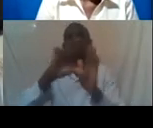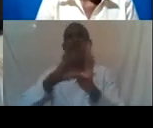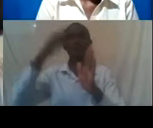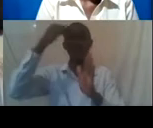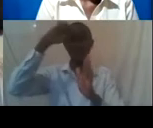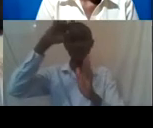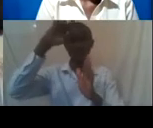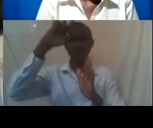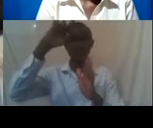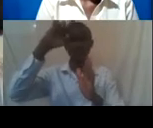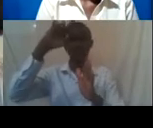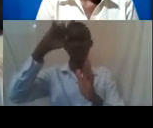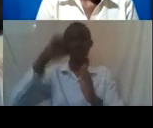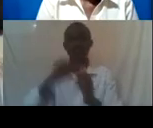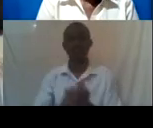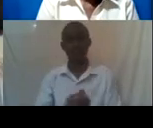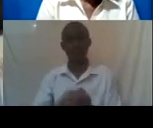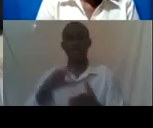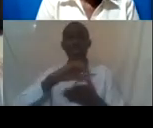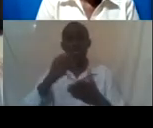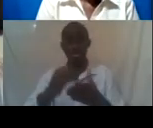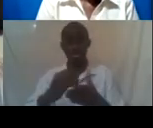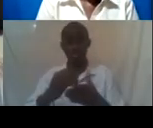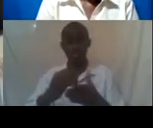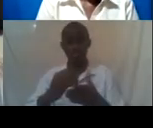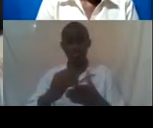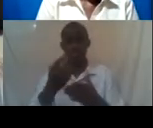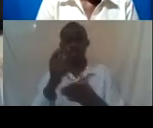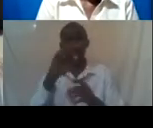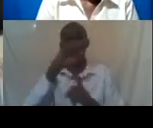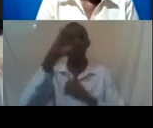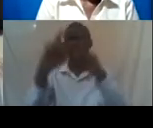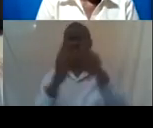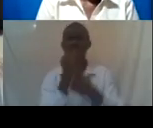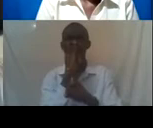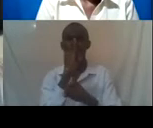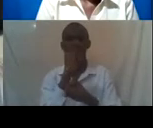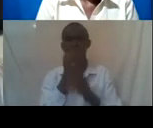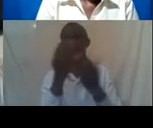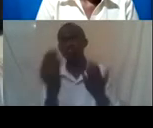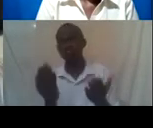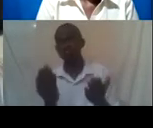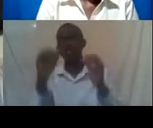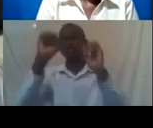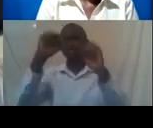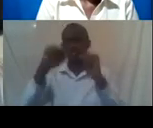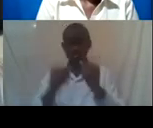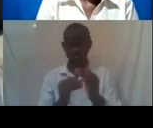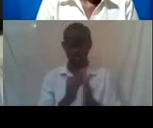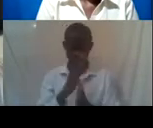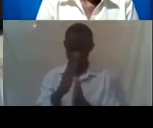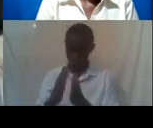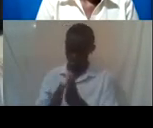and so on. Or the question is, should we structure the